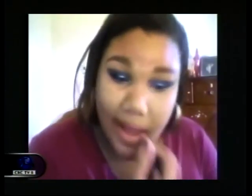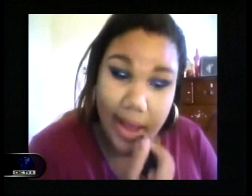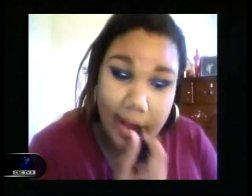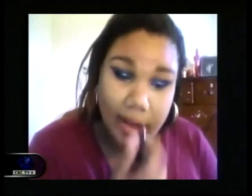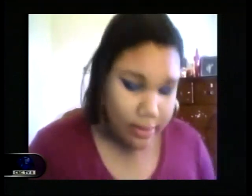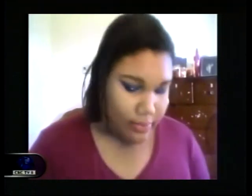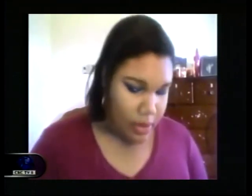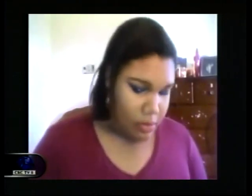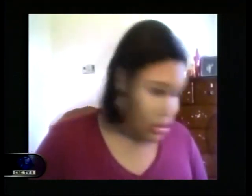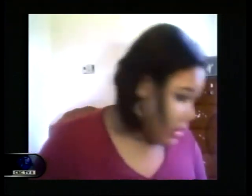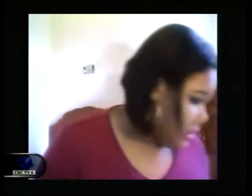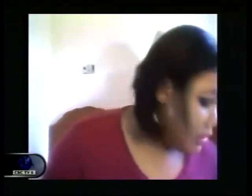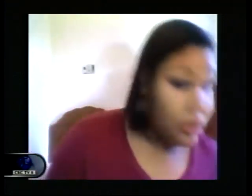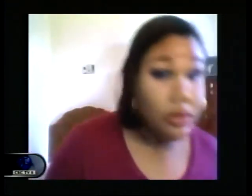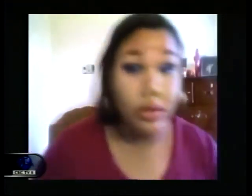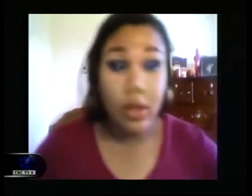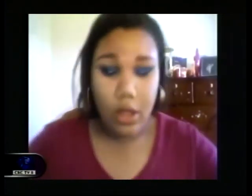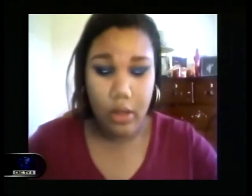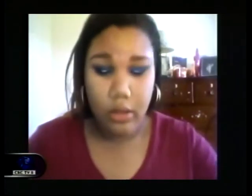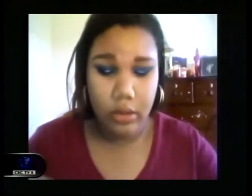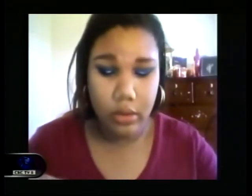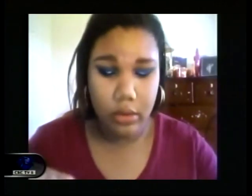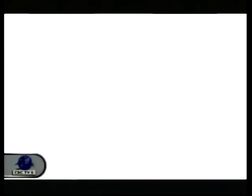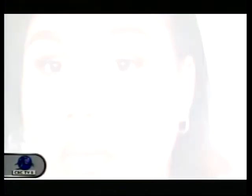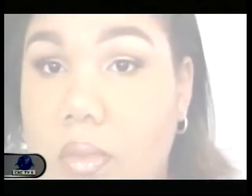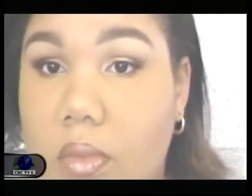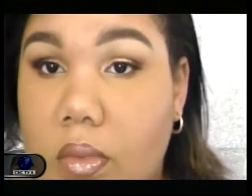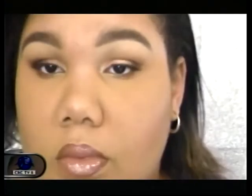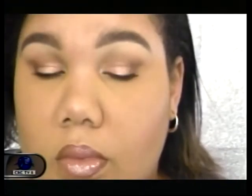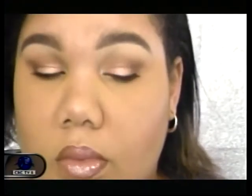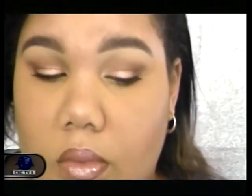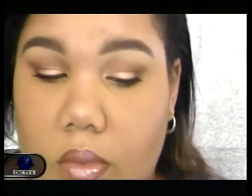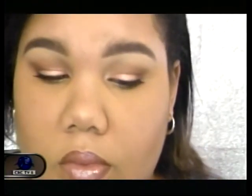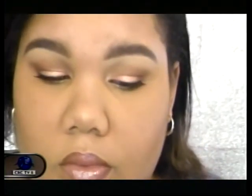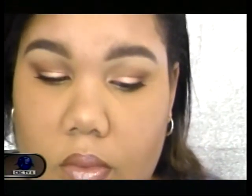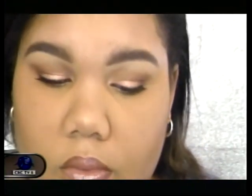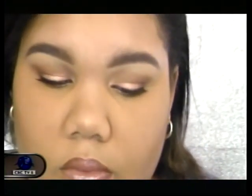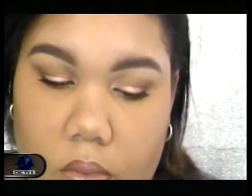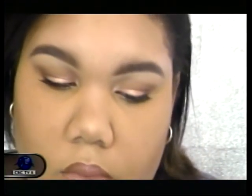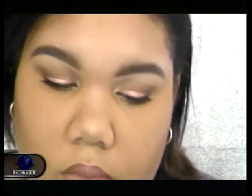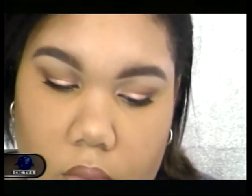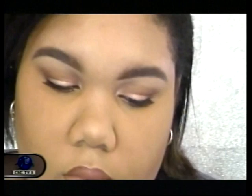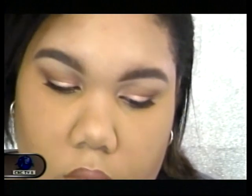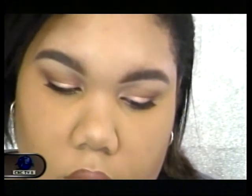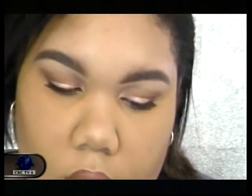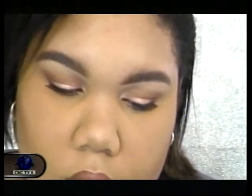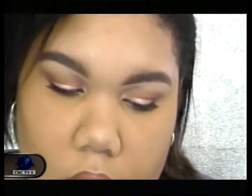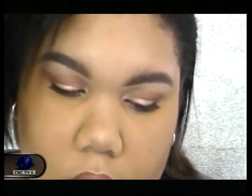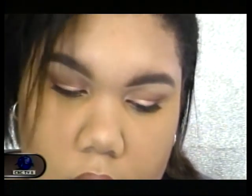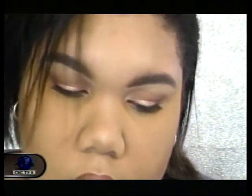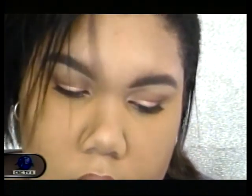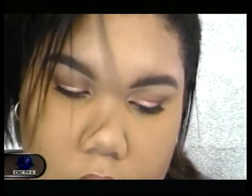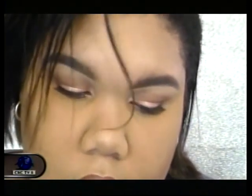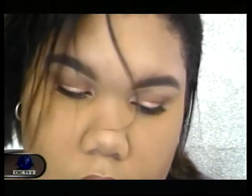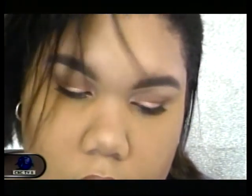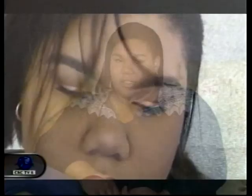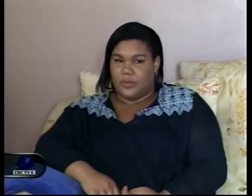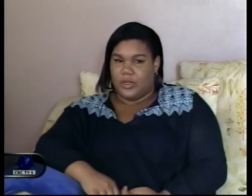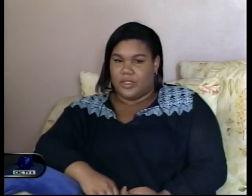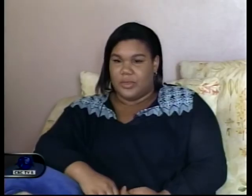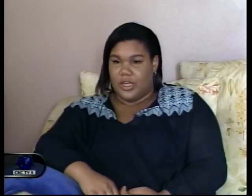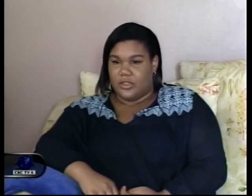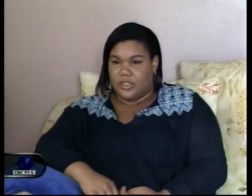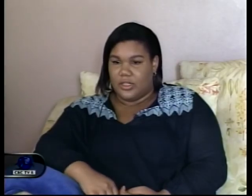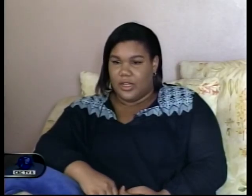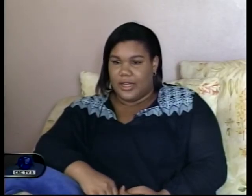her viewers' attention, she had to make some upgrades, from a webcam to a professional HD camera. For me, I just